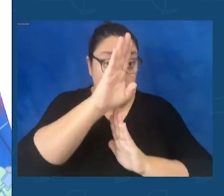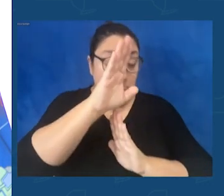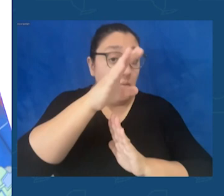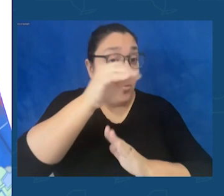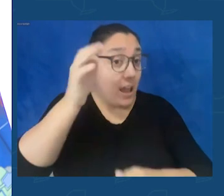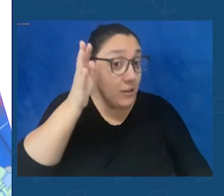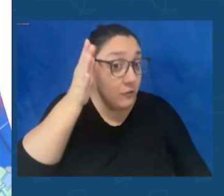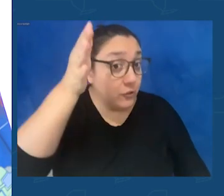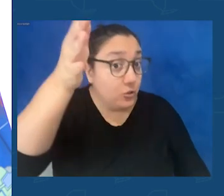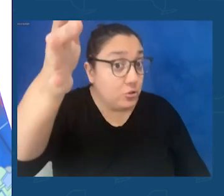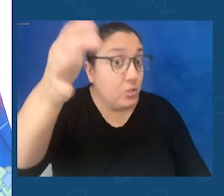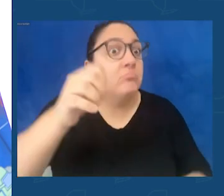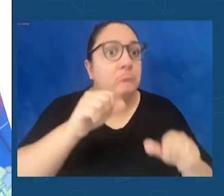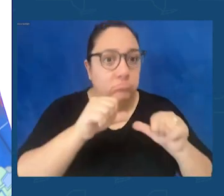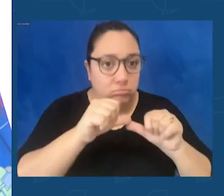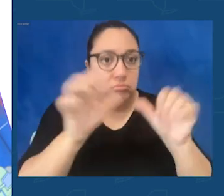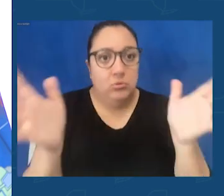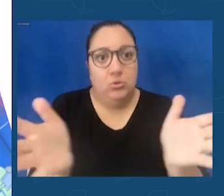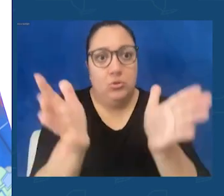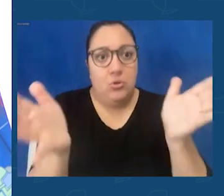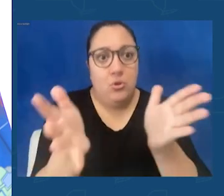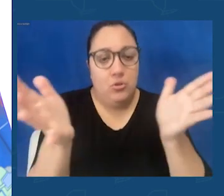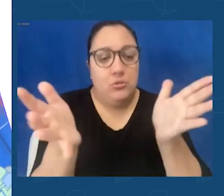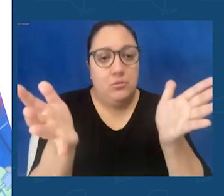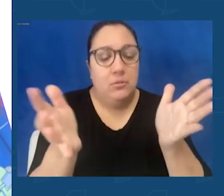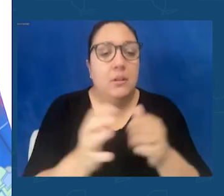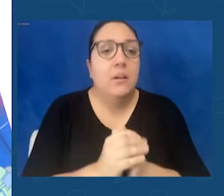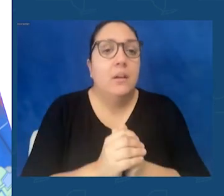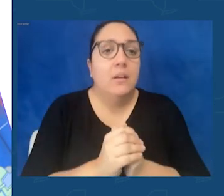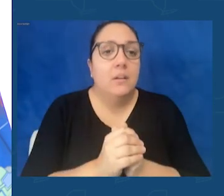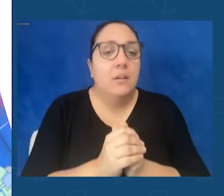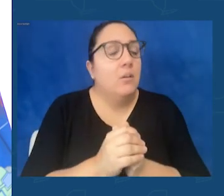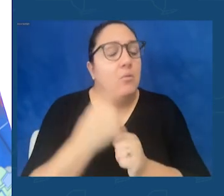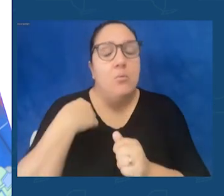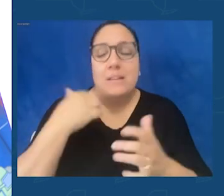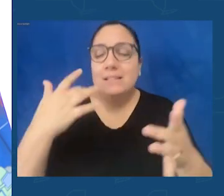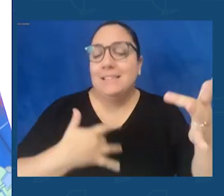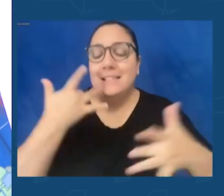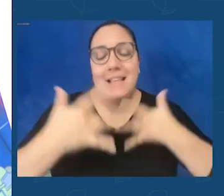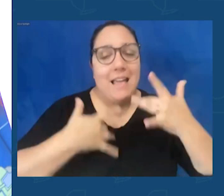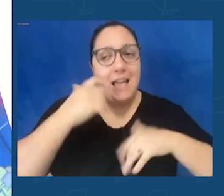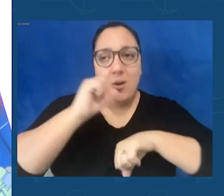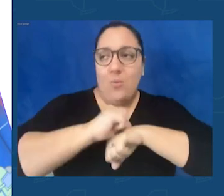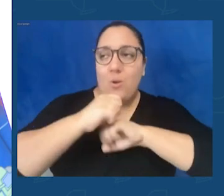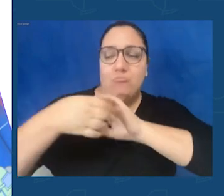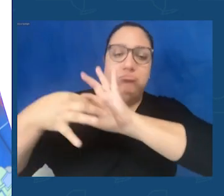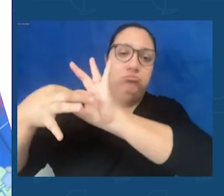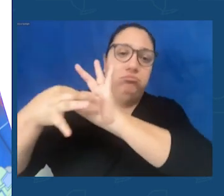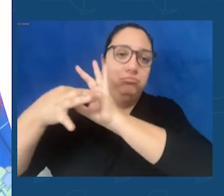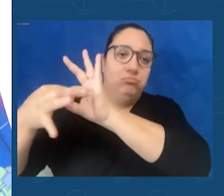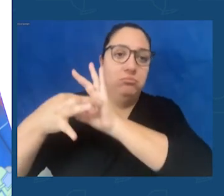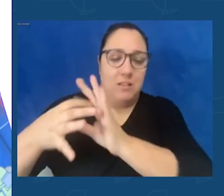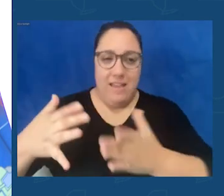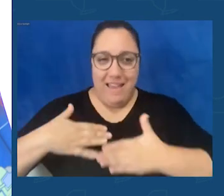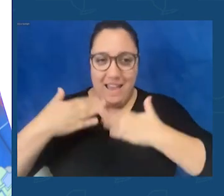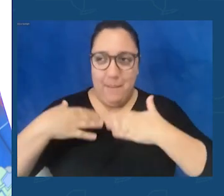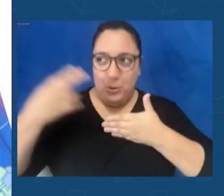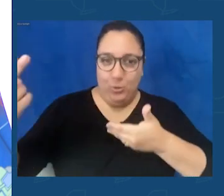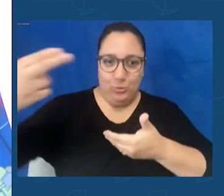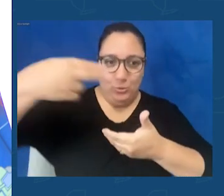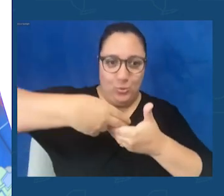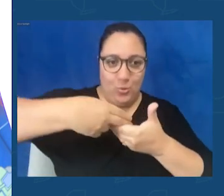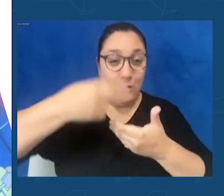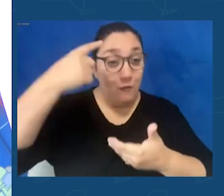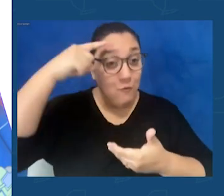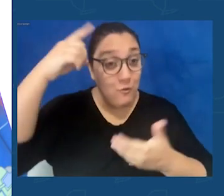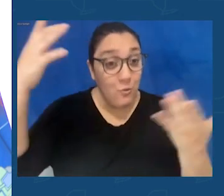for the town and village of Lake George. We are so excited to work with you, Governor, and so happy you are joining us to move Lake George